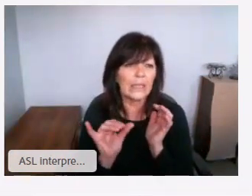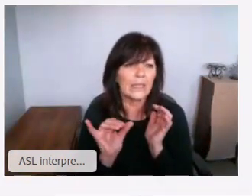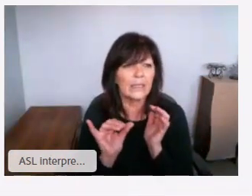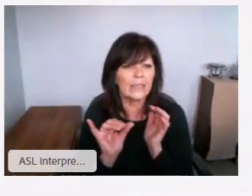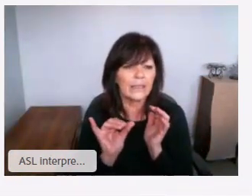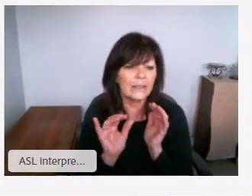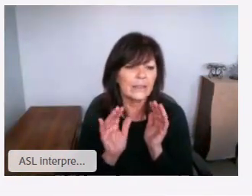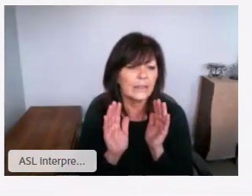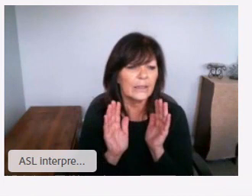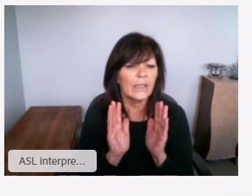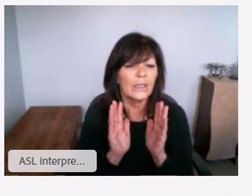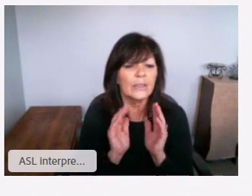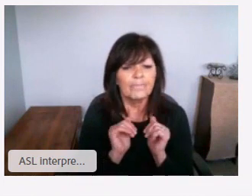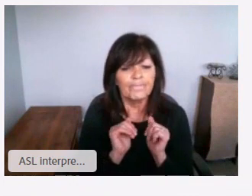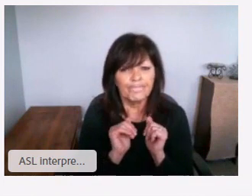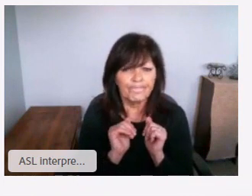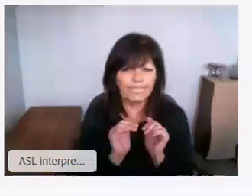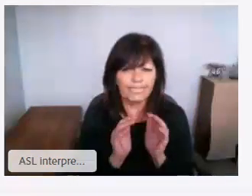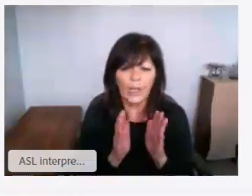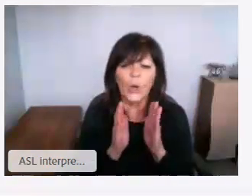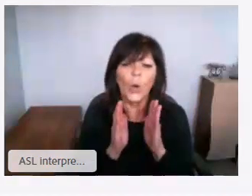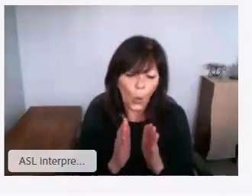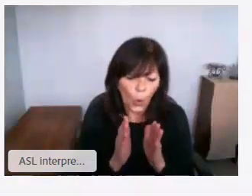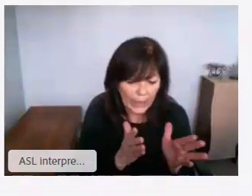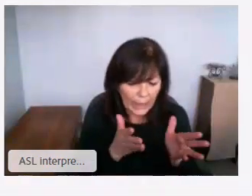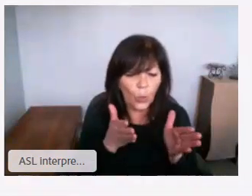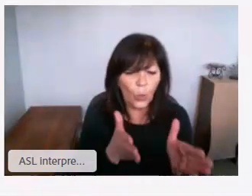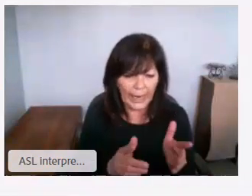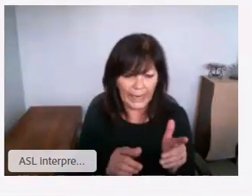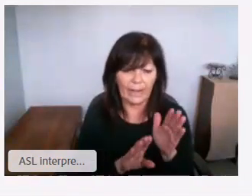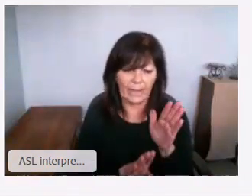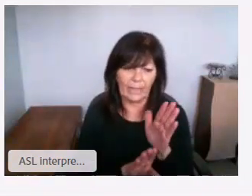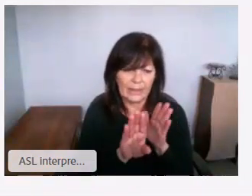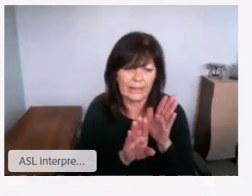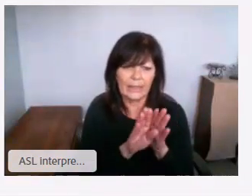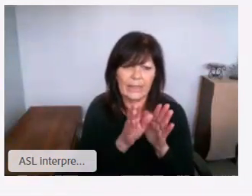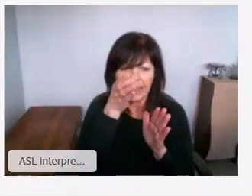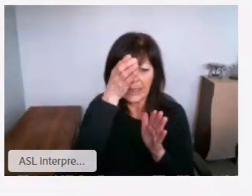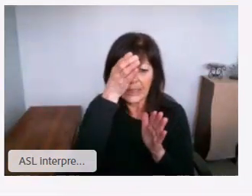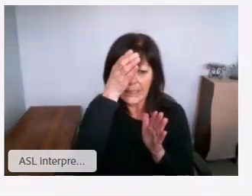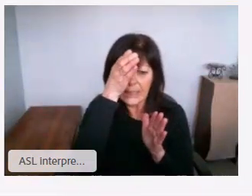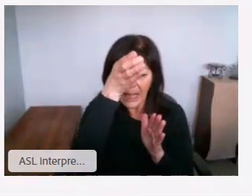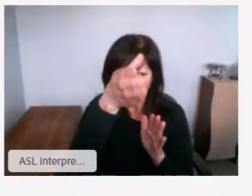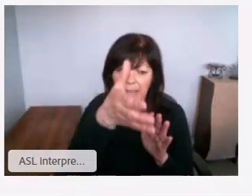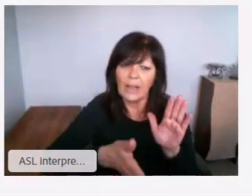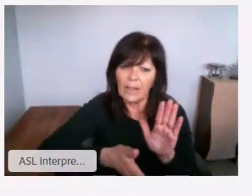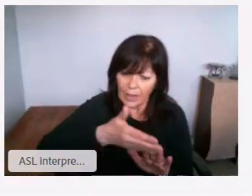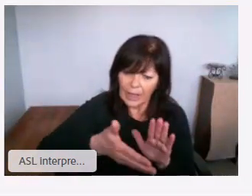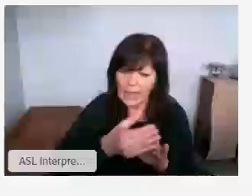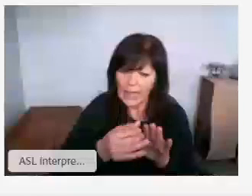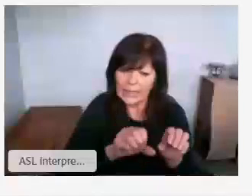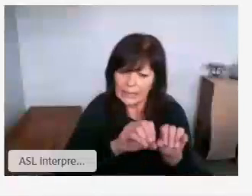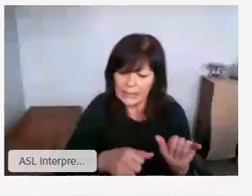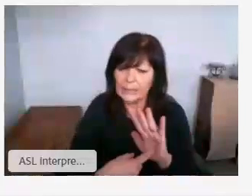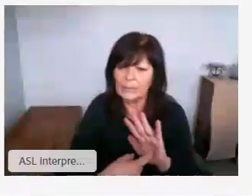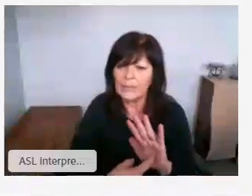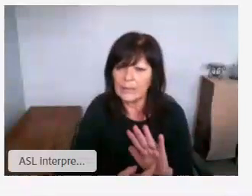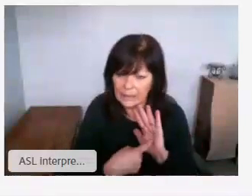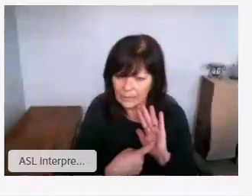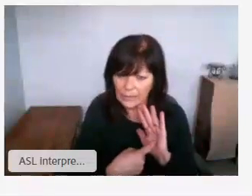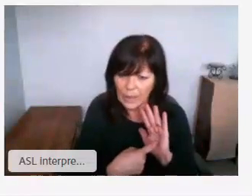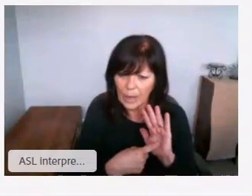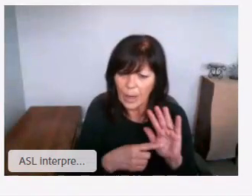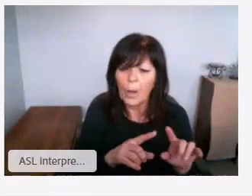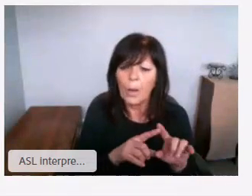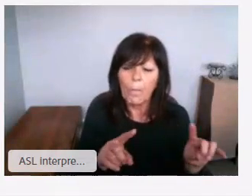organized way of developing concepts of operations and system requirements, but it's